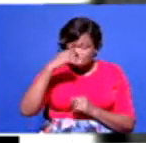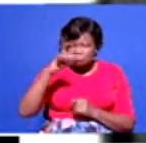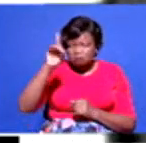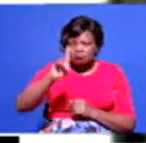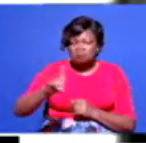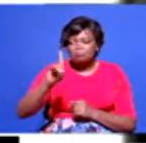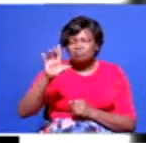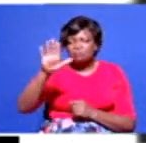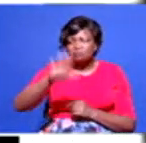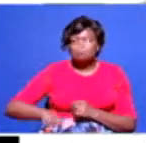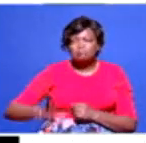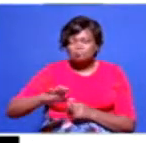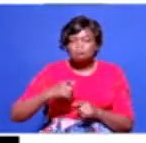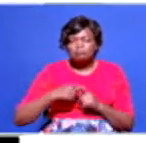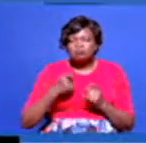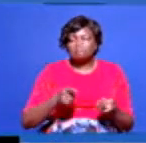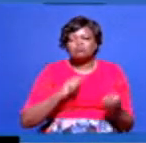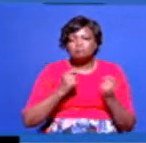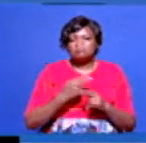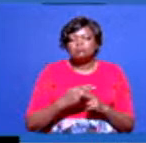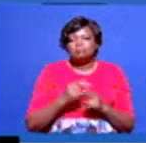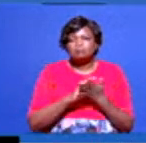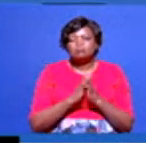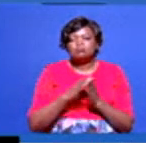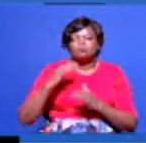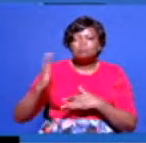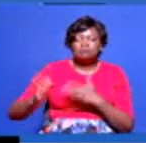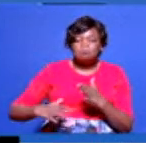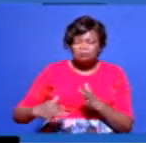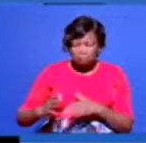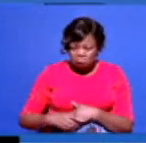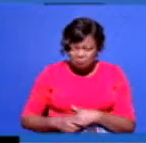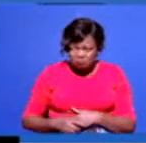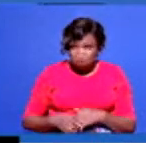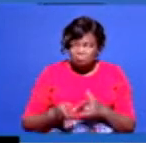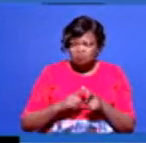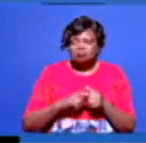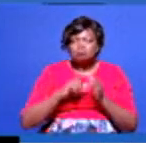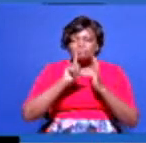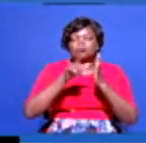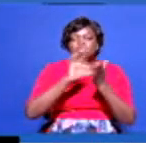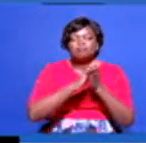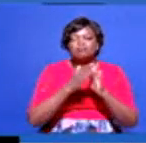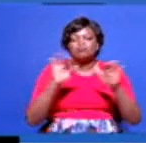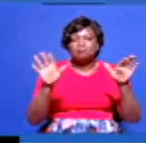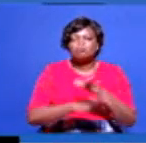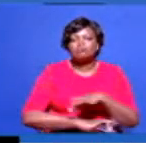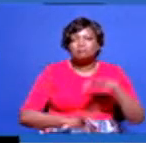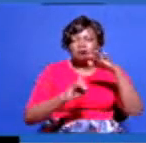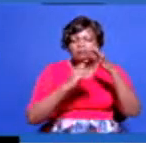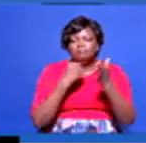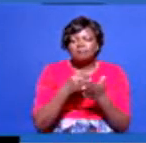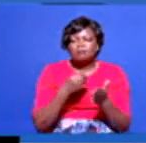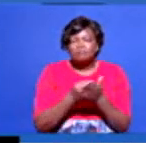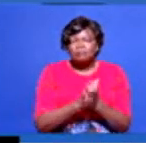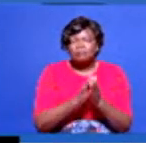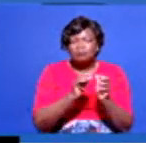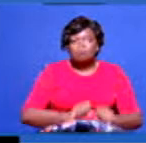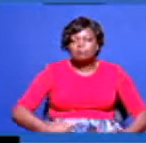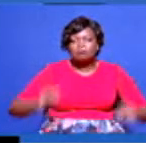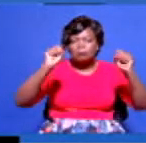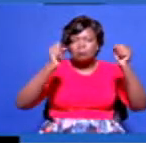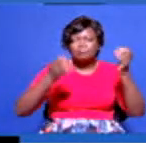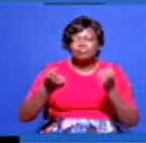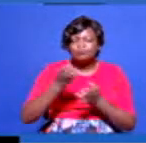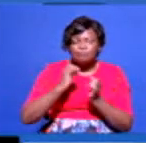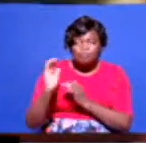constituency, present-day Makadara. Subsequently, he was appointed Assistant Minister for Finance and Chairman of the Economic